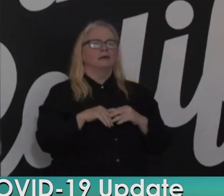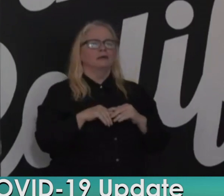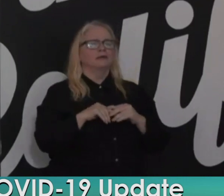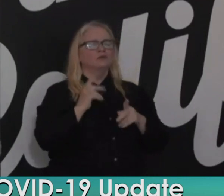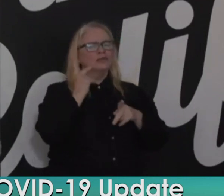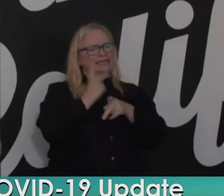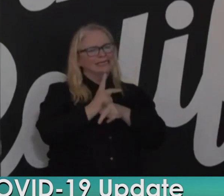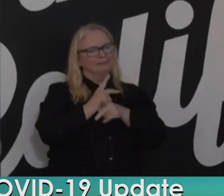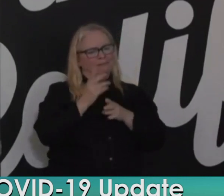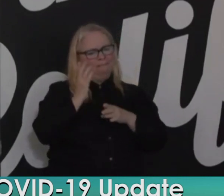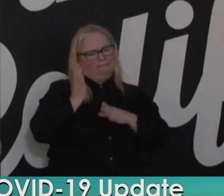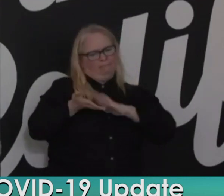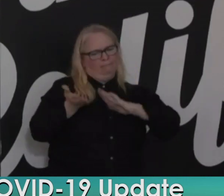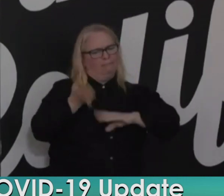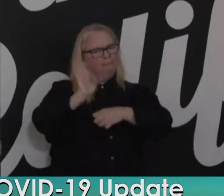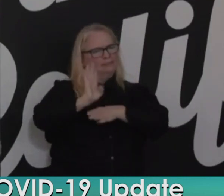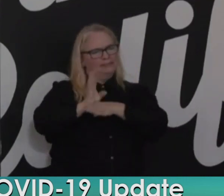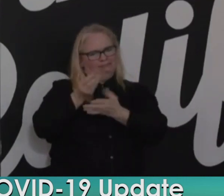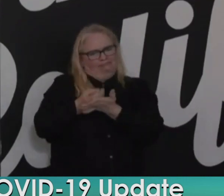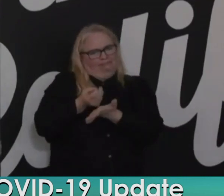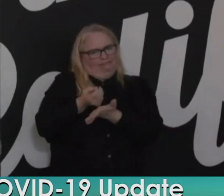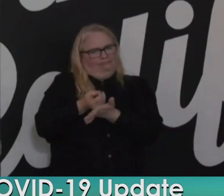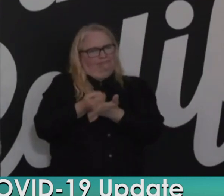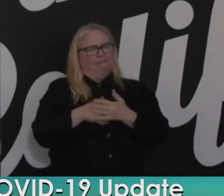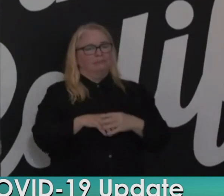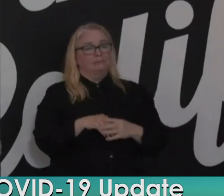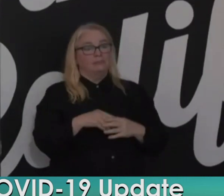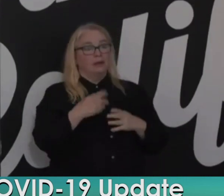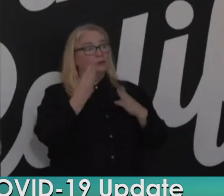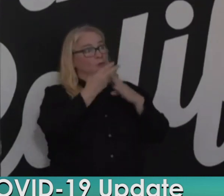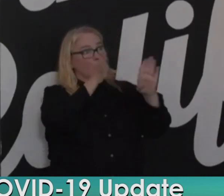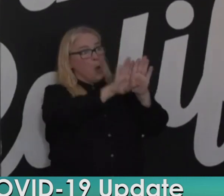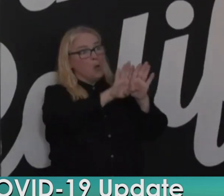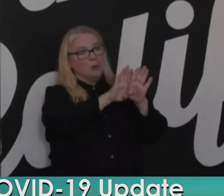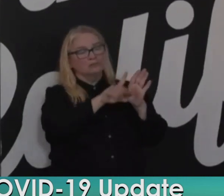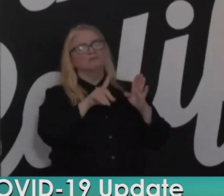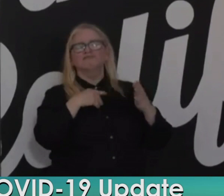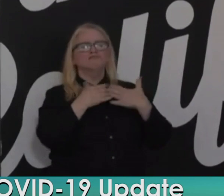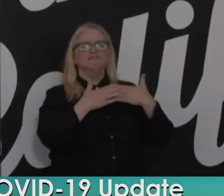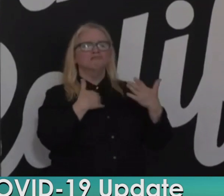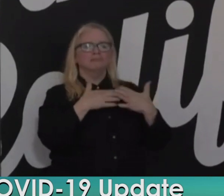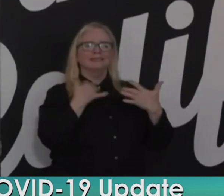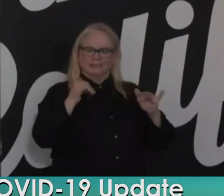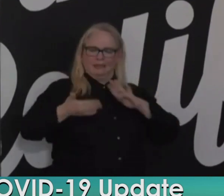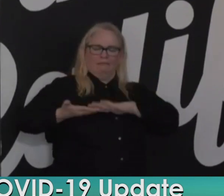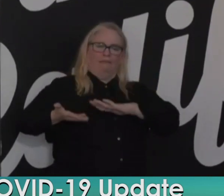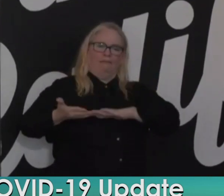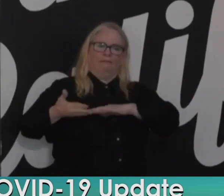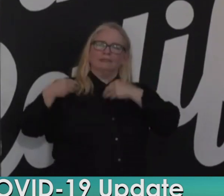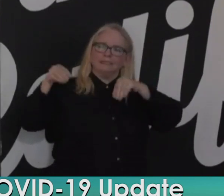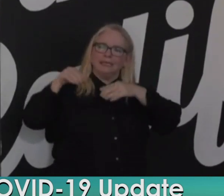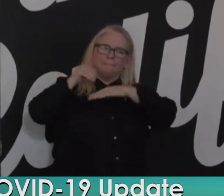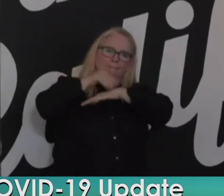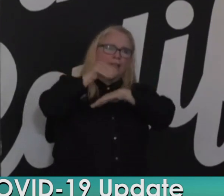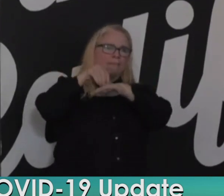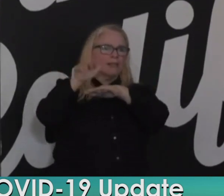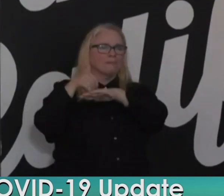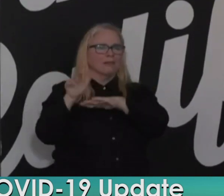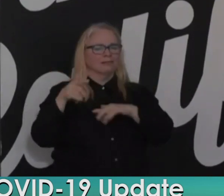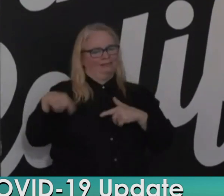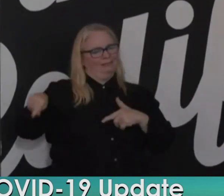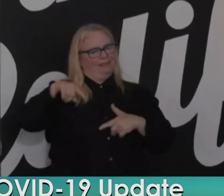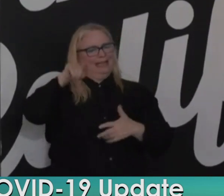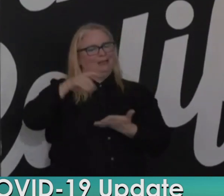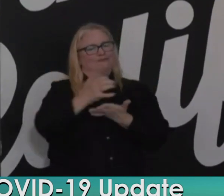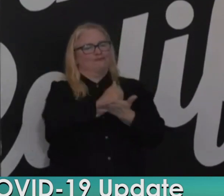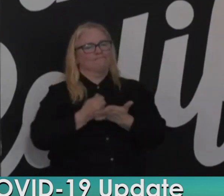open, but open in the sense that the business is still able to operate and generate a little bit of cash flow. But